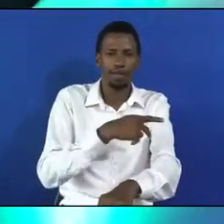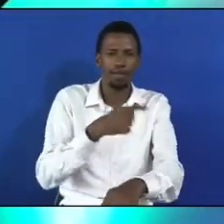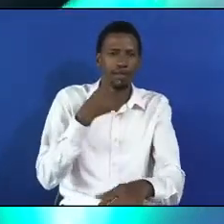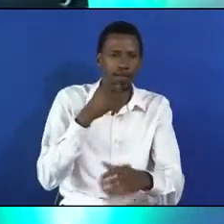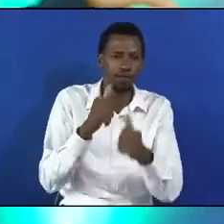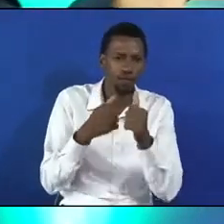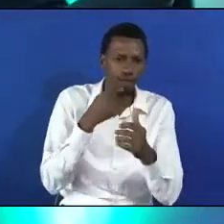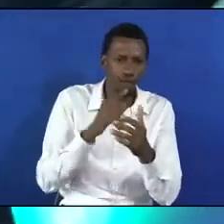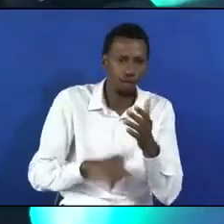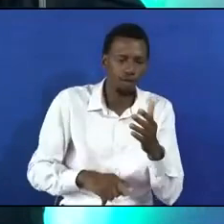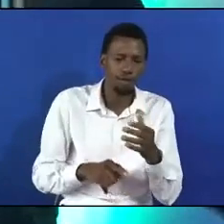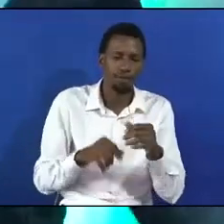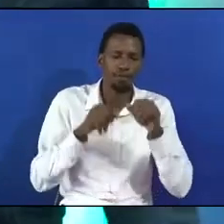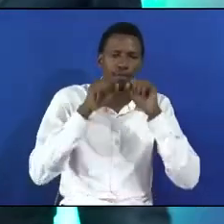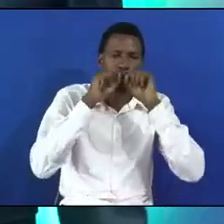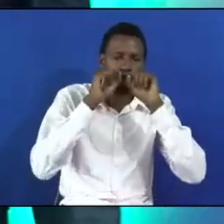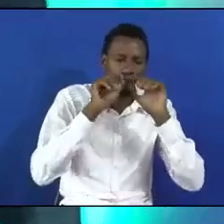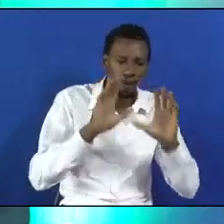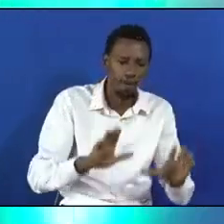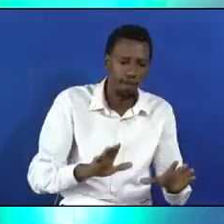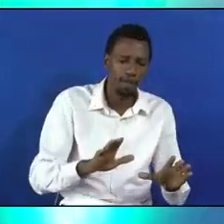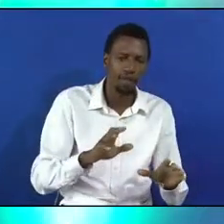those who do not walk in the what?